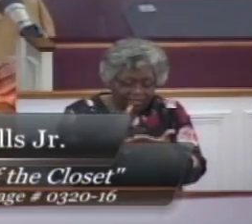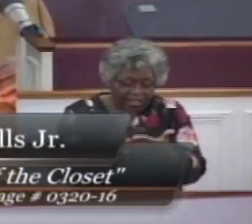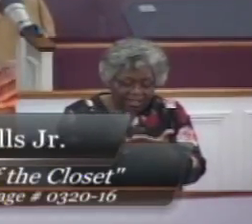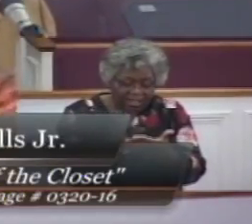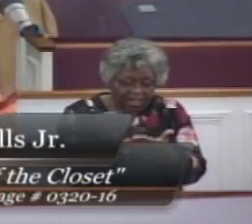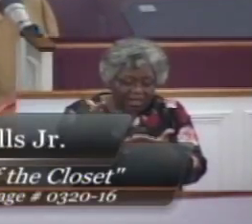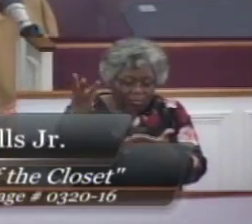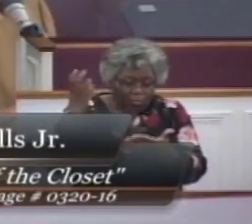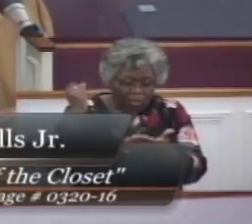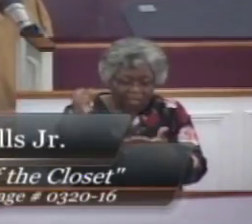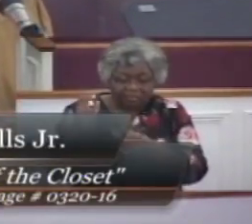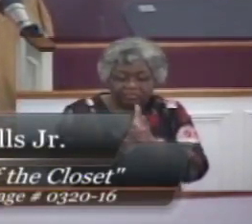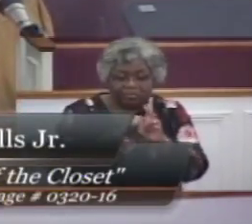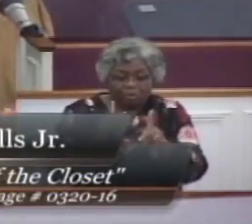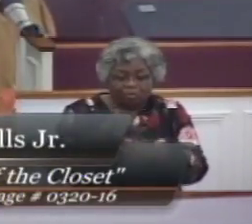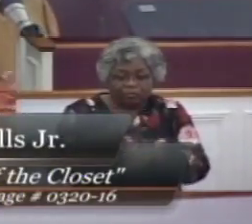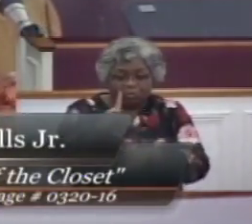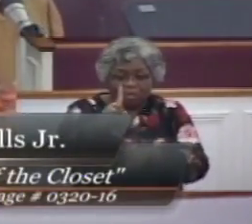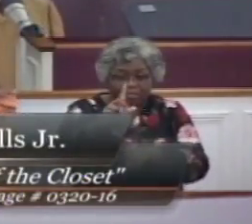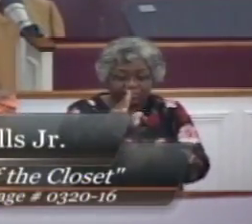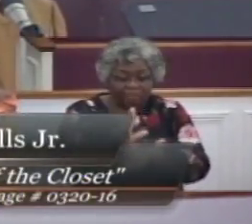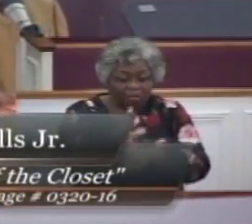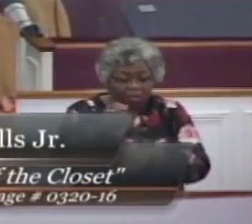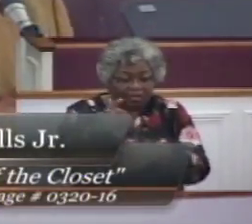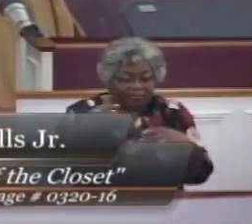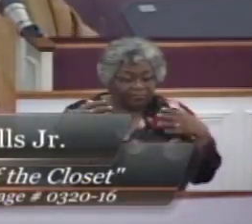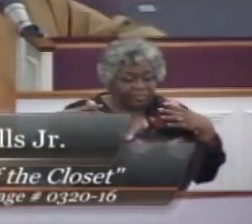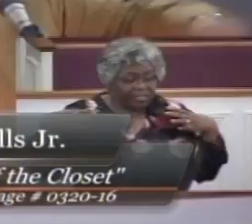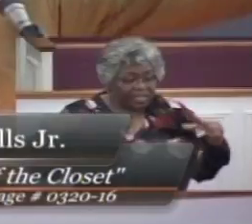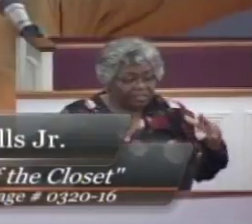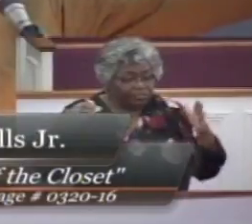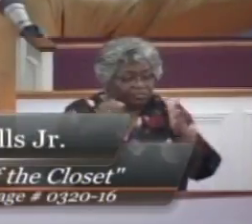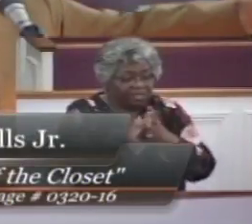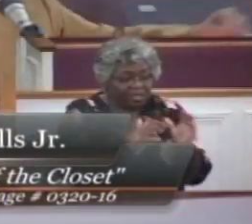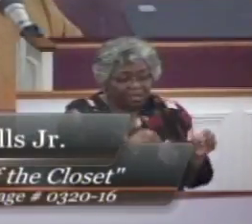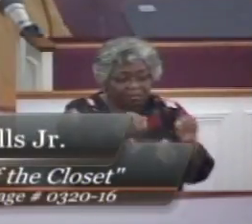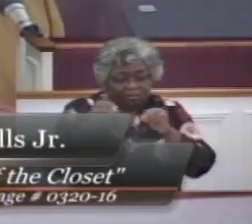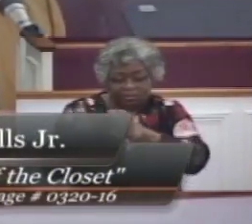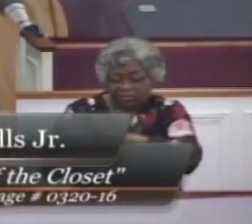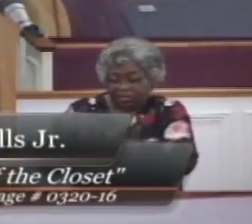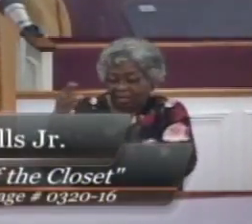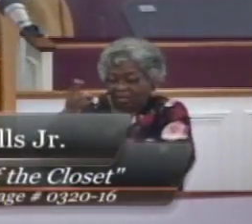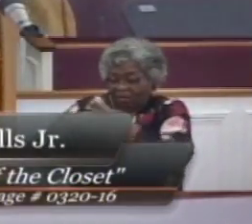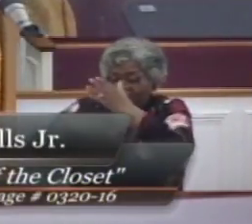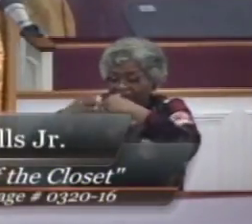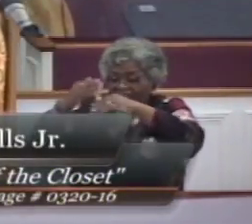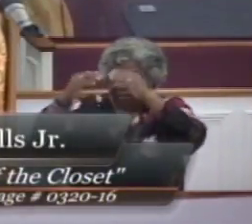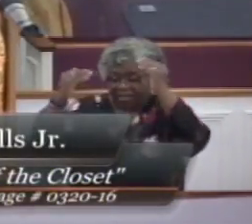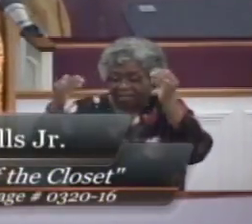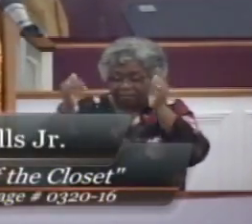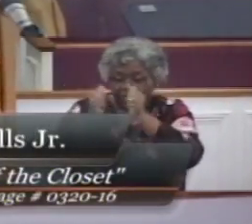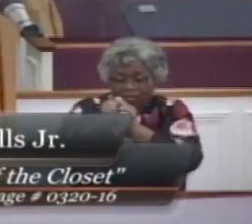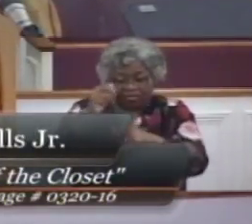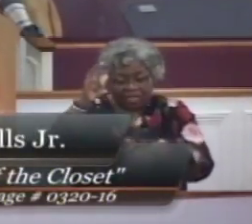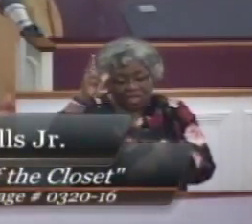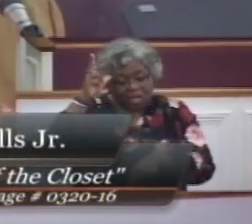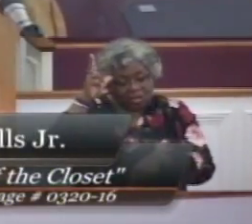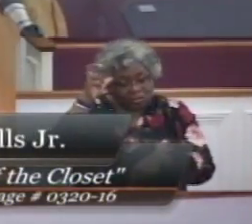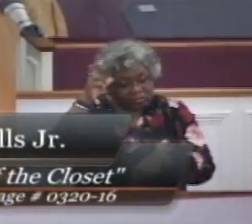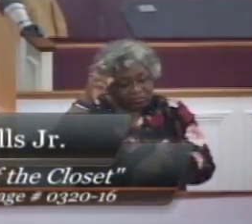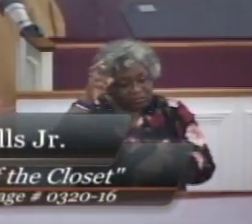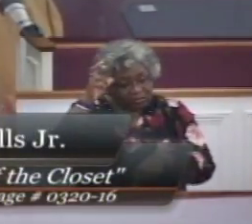the sons of God was those one-third of the angels that had got kicked out of heaven with Lucifer.